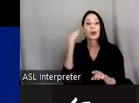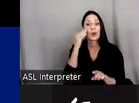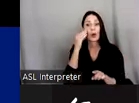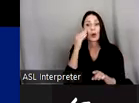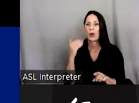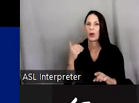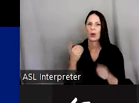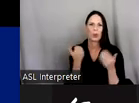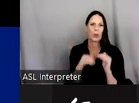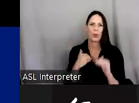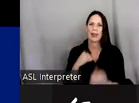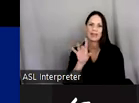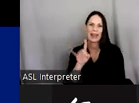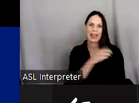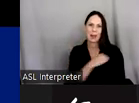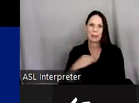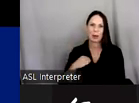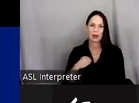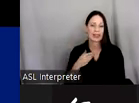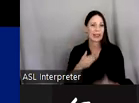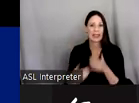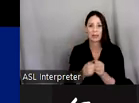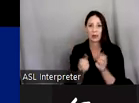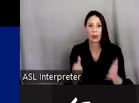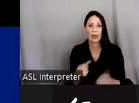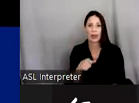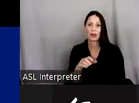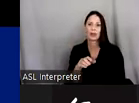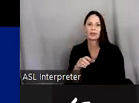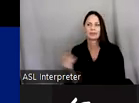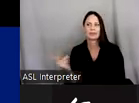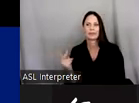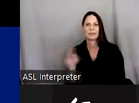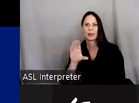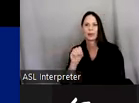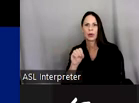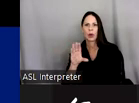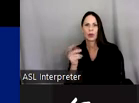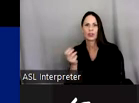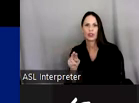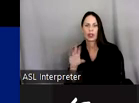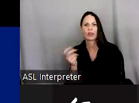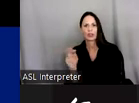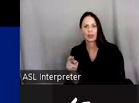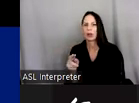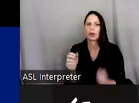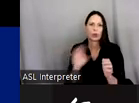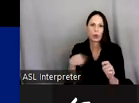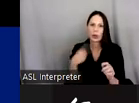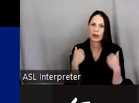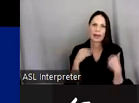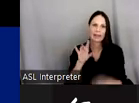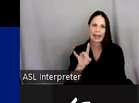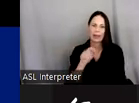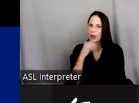members, even without Raquel and Bob here, there are only 8 BHAAC members. So I don't think we have a quorum, even if we wanted to